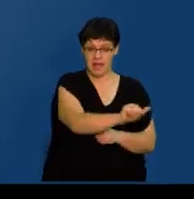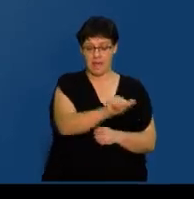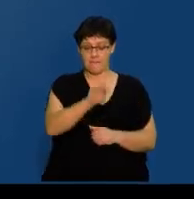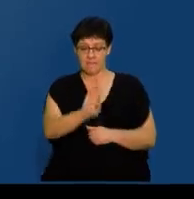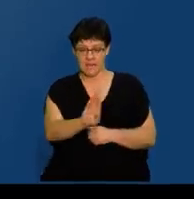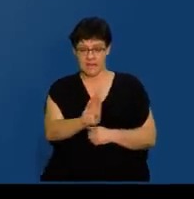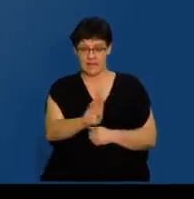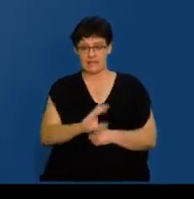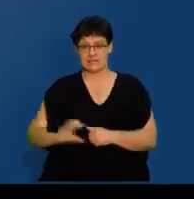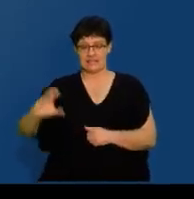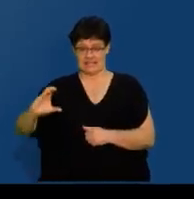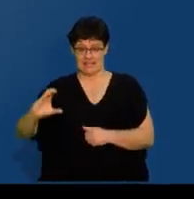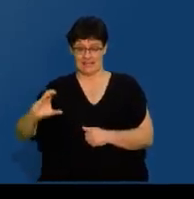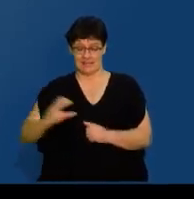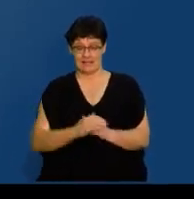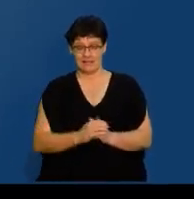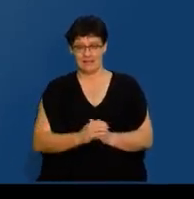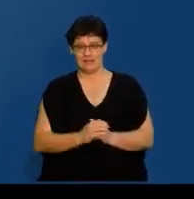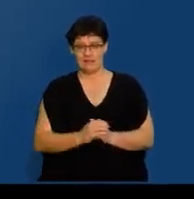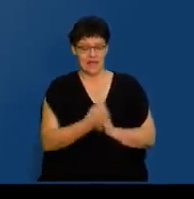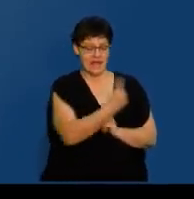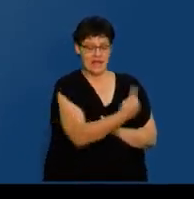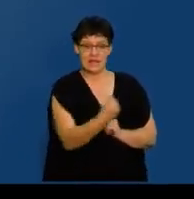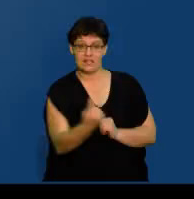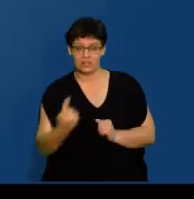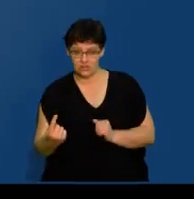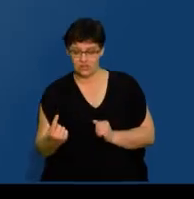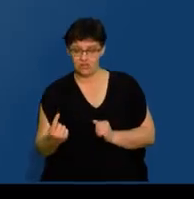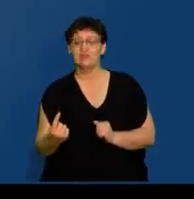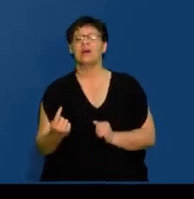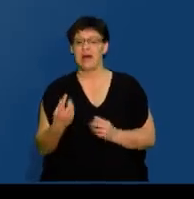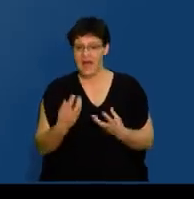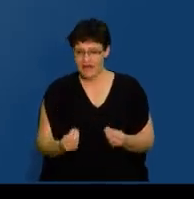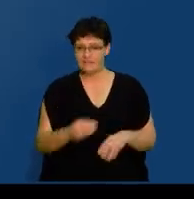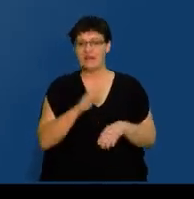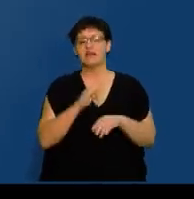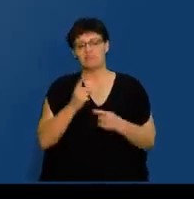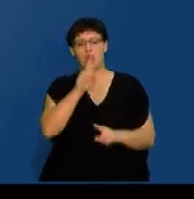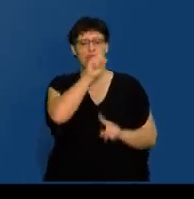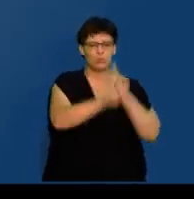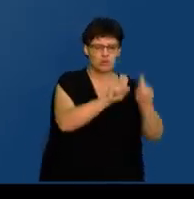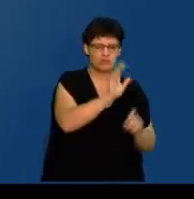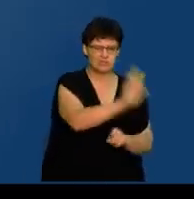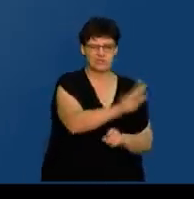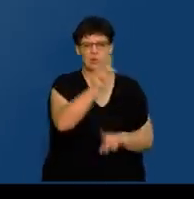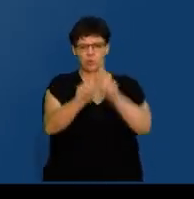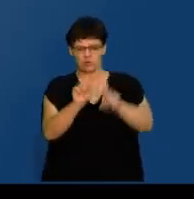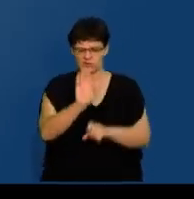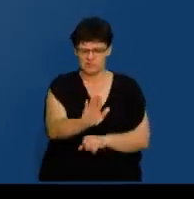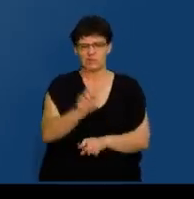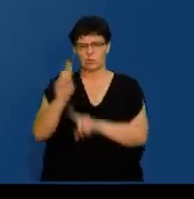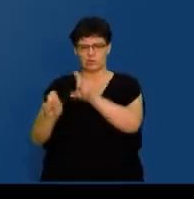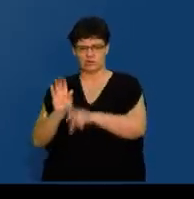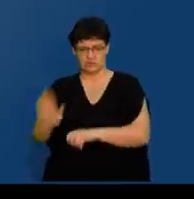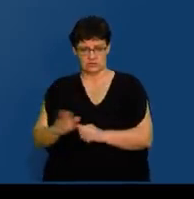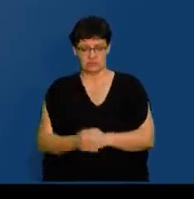B, and C, and these sections are allocated different types of questions. If we look